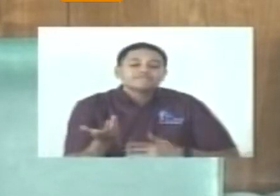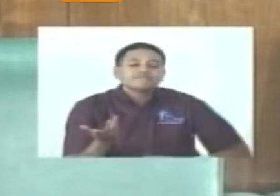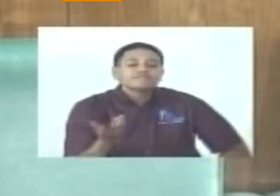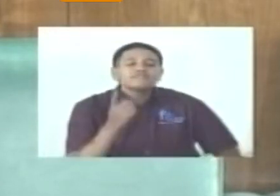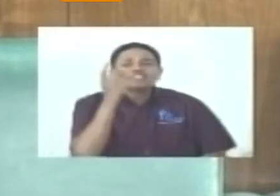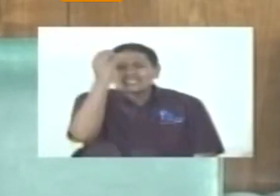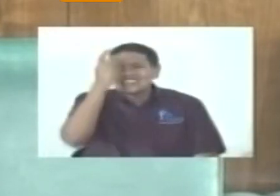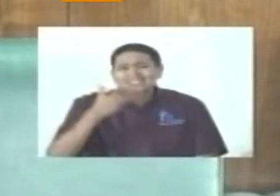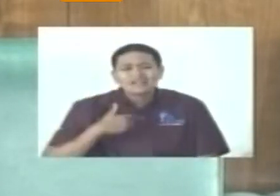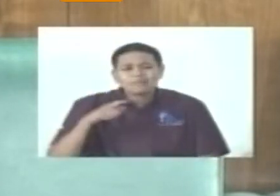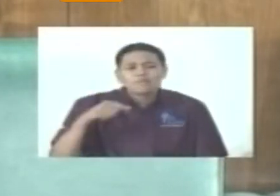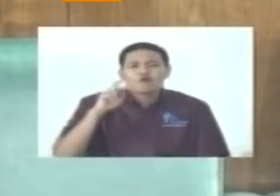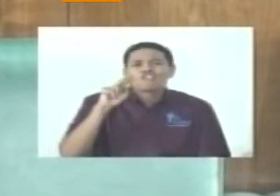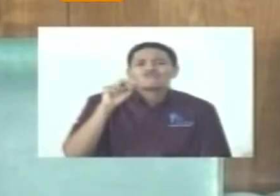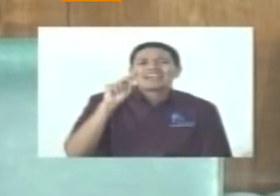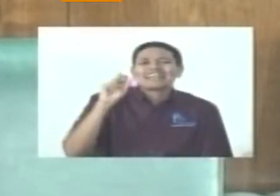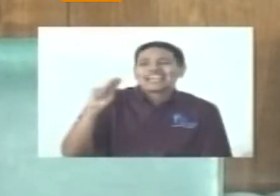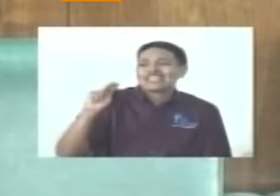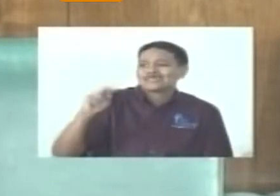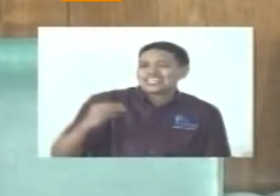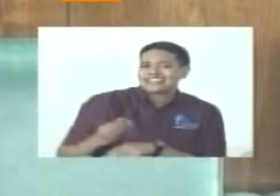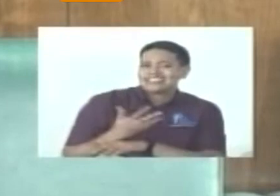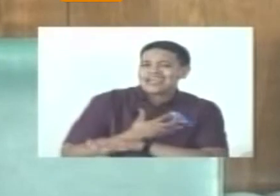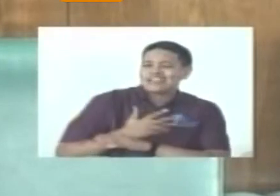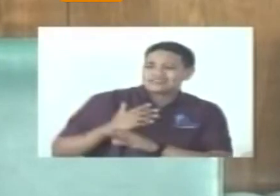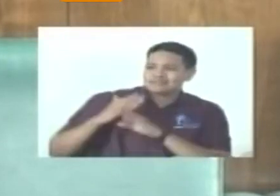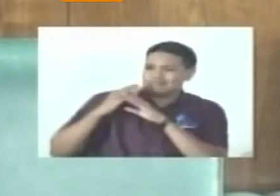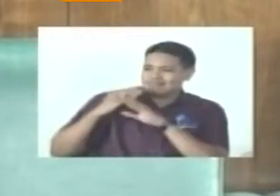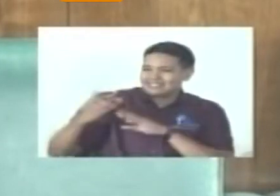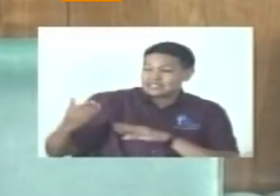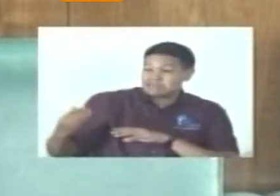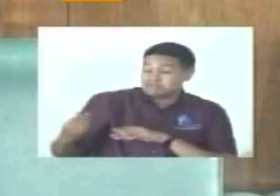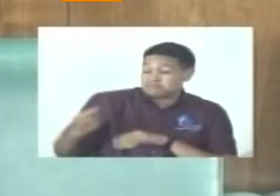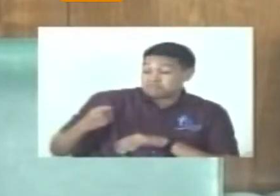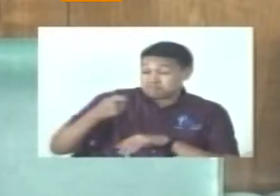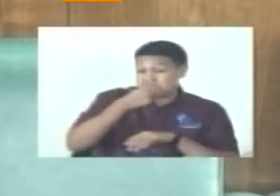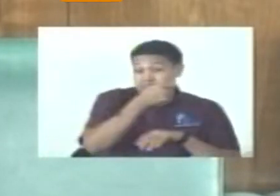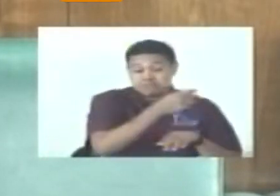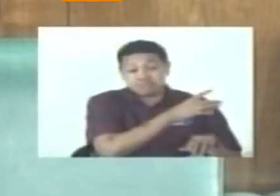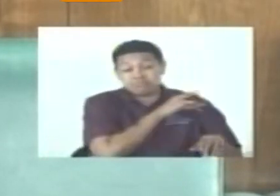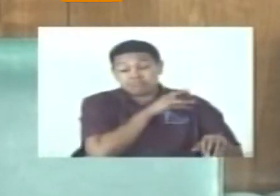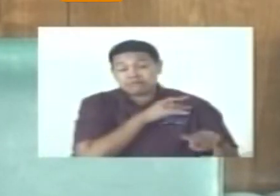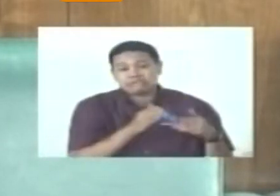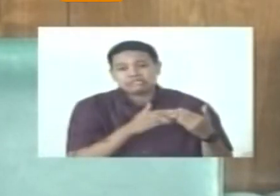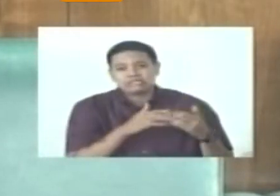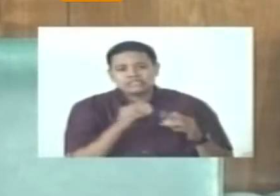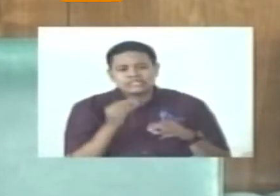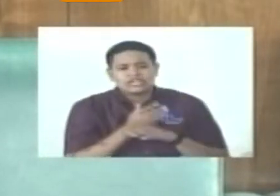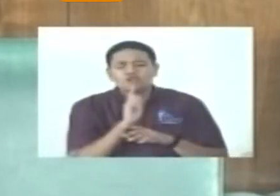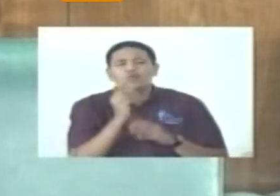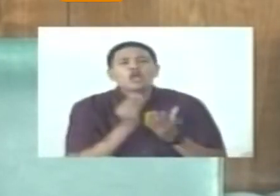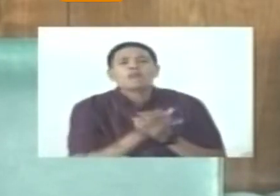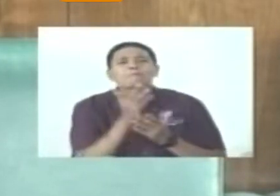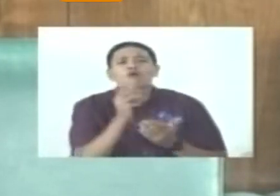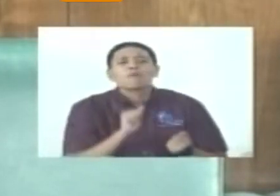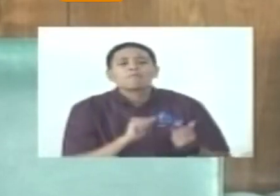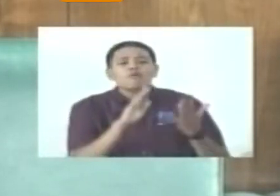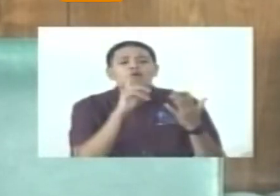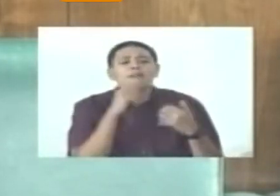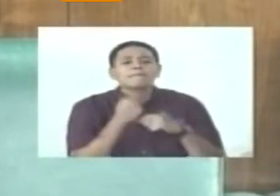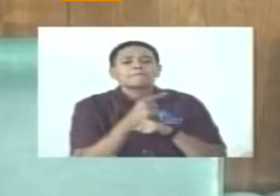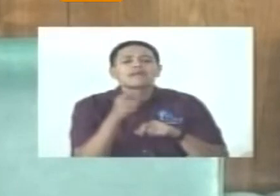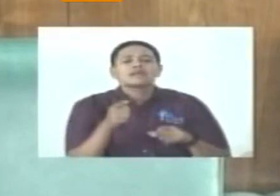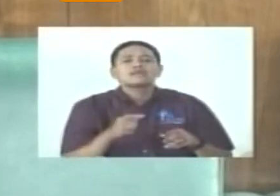Tell me about radiation. Where was the procurement approach? So let me make it plain from the floor of